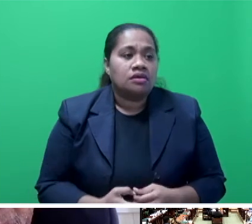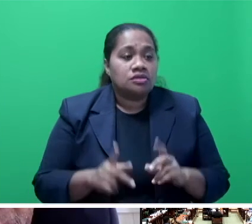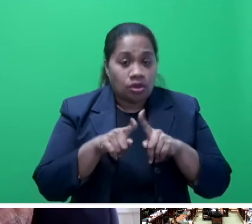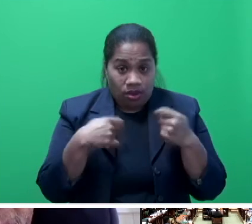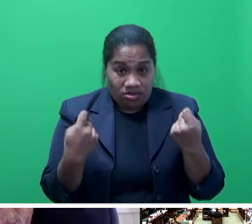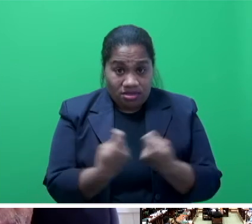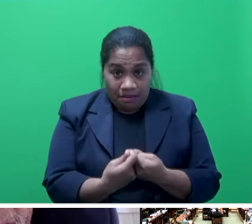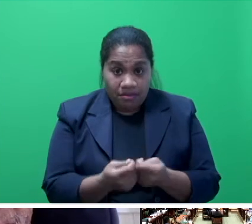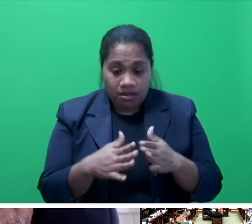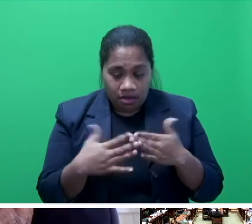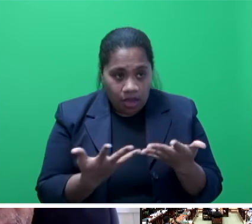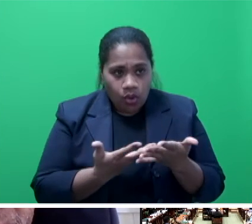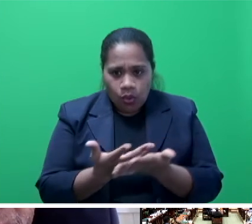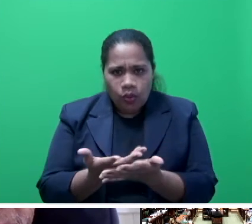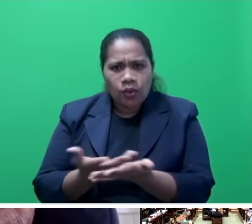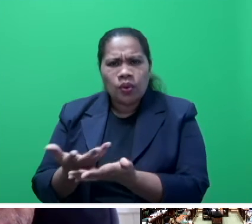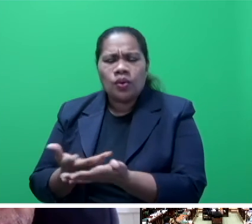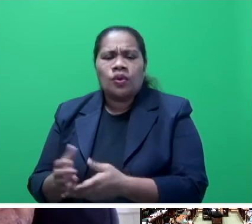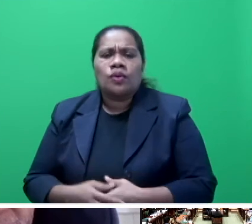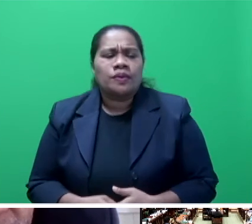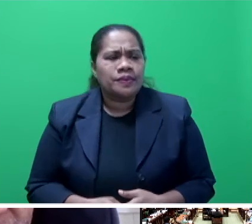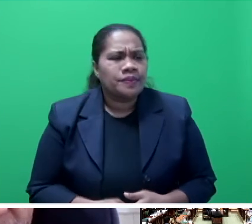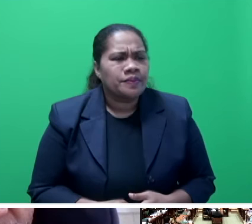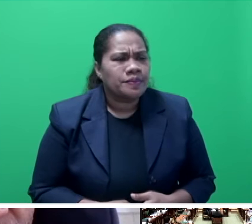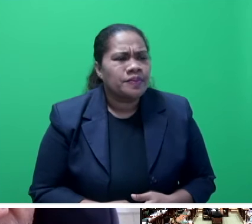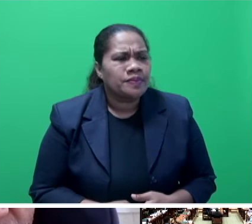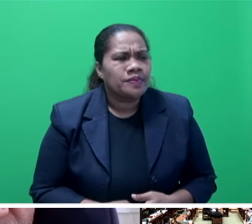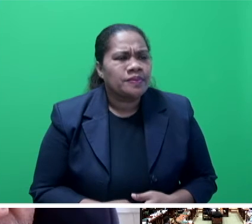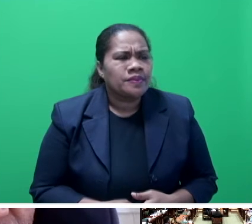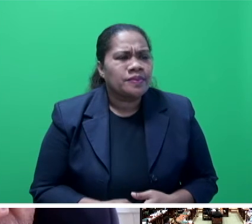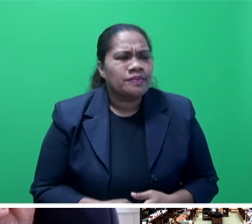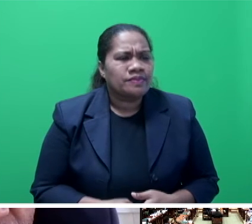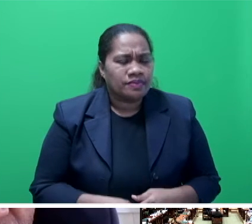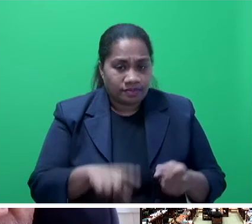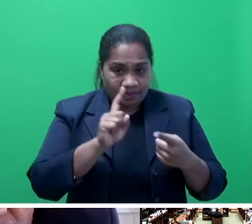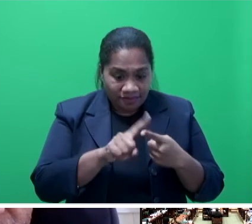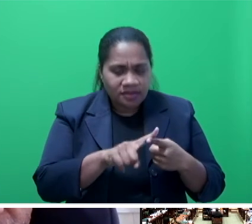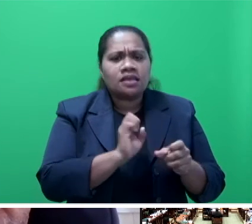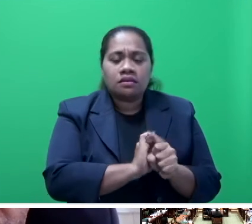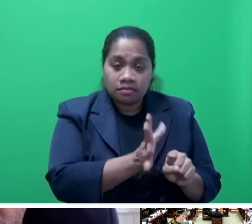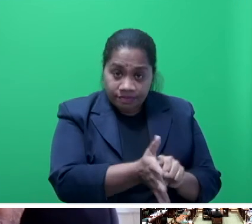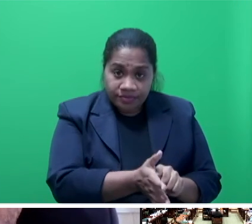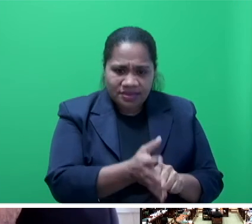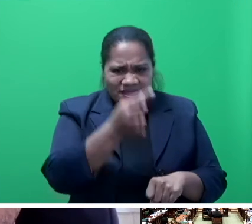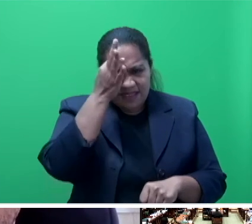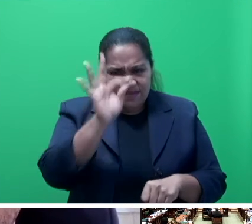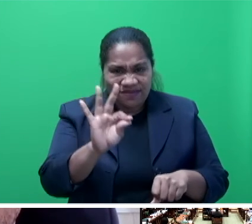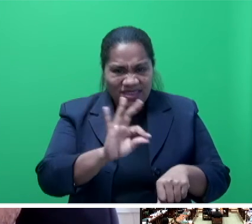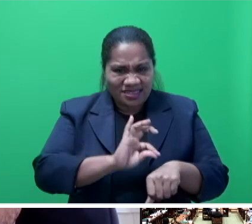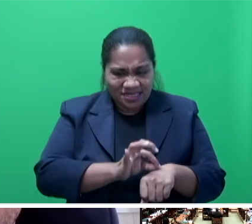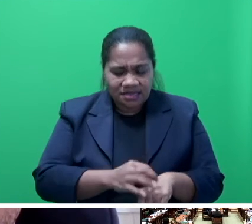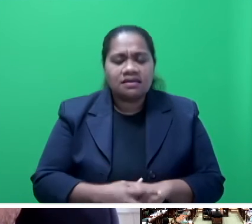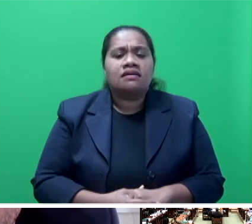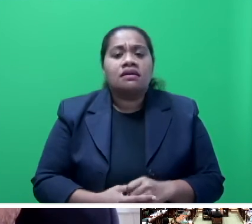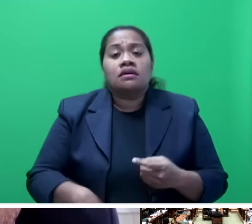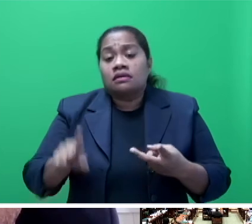into different directions, one towards the COVID-19 containment and the fever clinics and mass screening, while the other